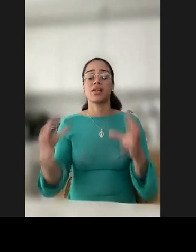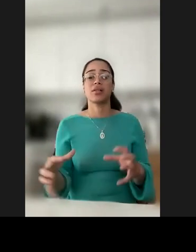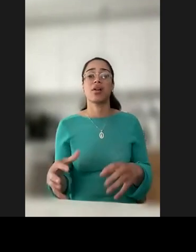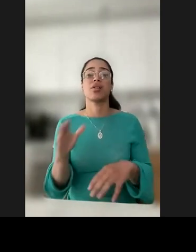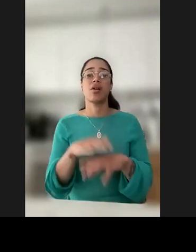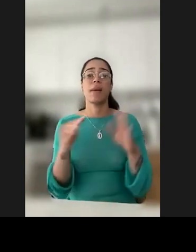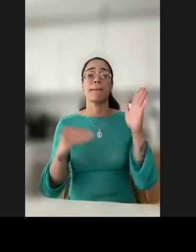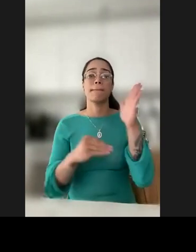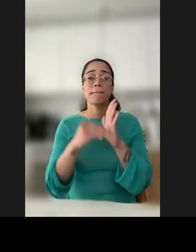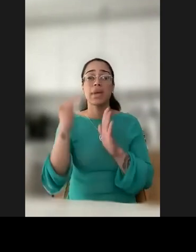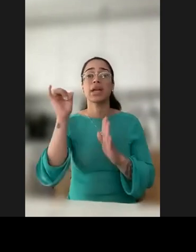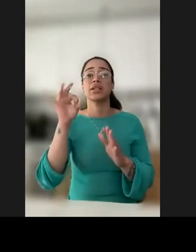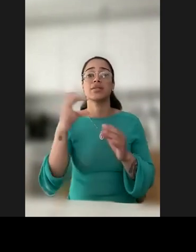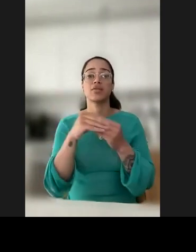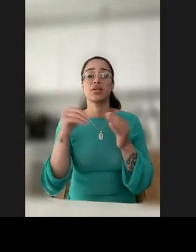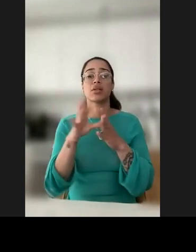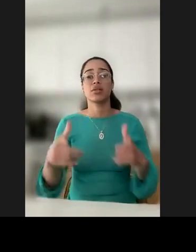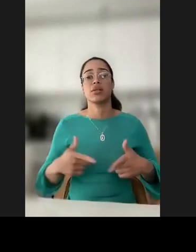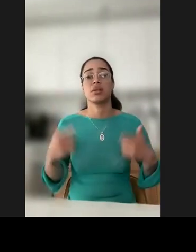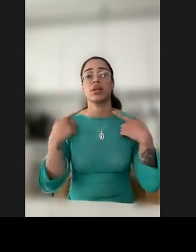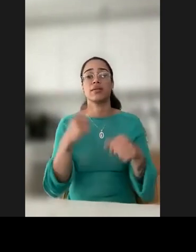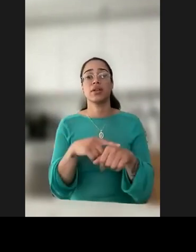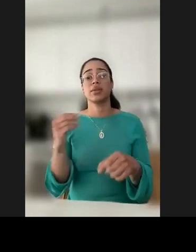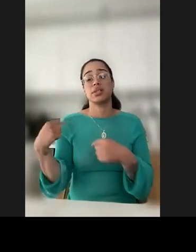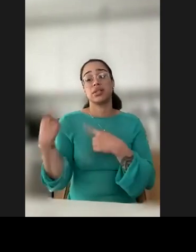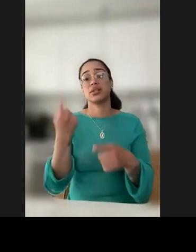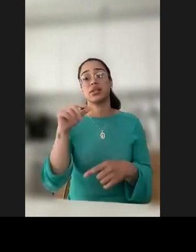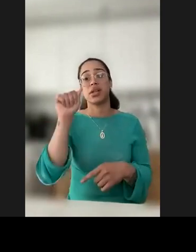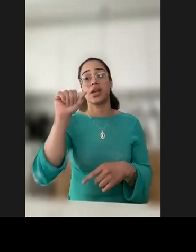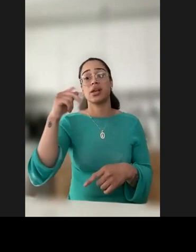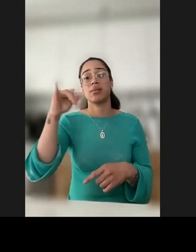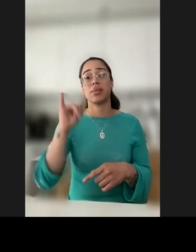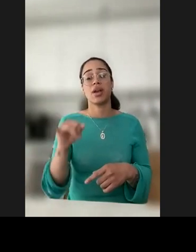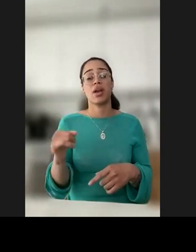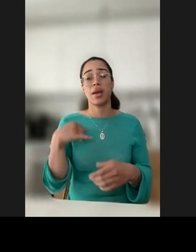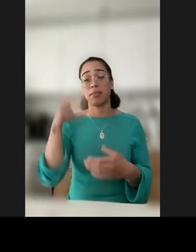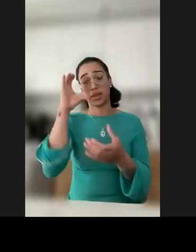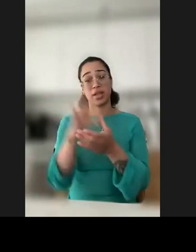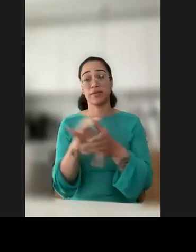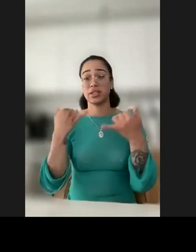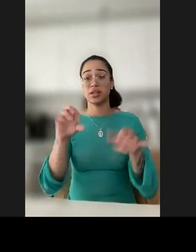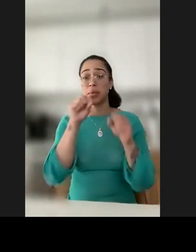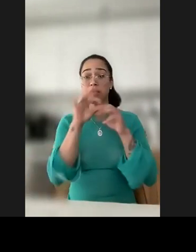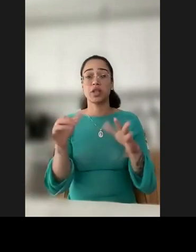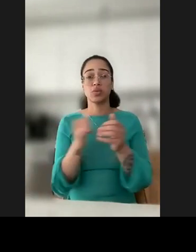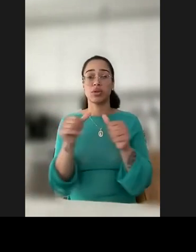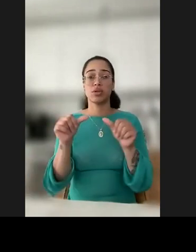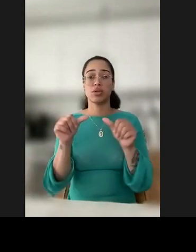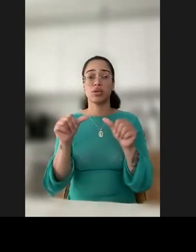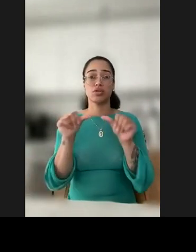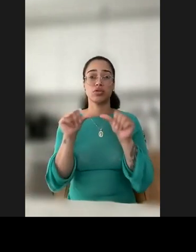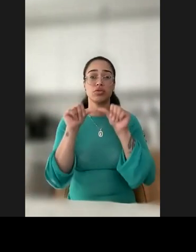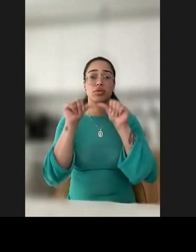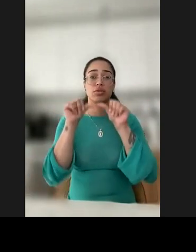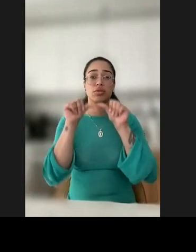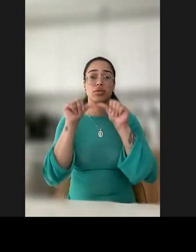their lifetime. And since the AAPI community is, I believe, still blessed with tremendous longevity, right? They're going to